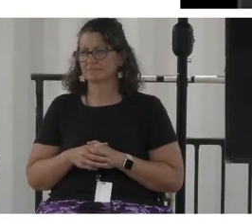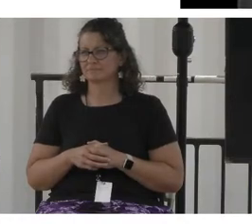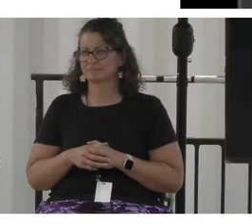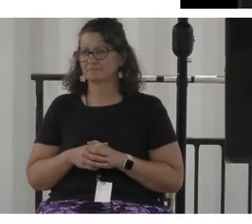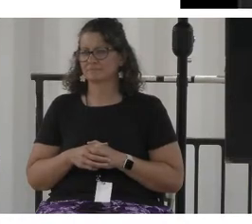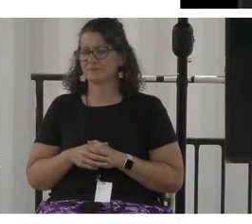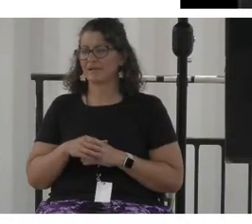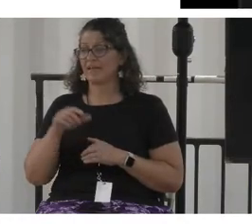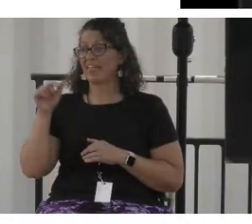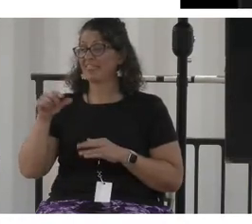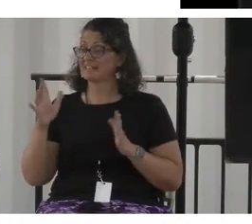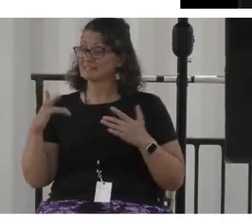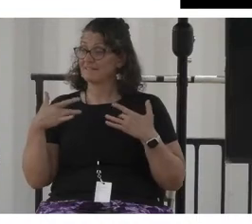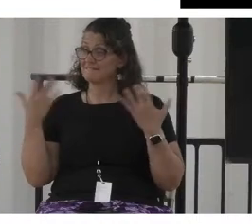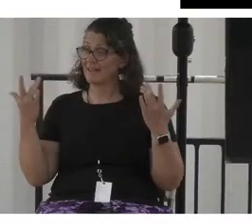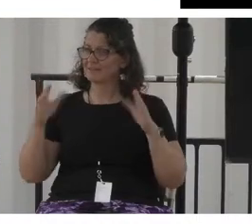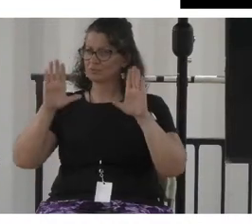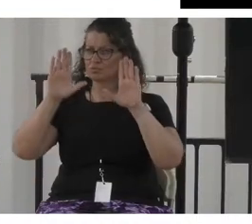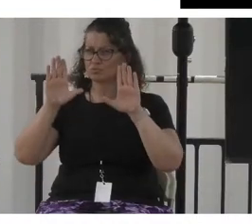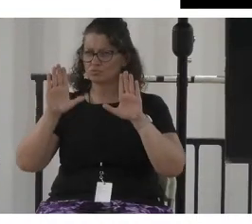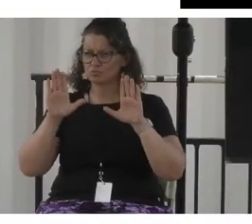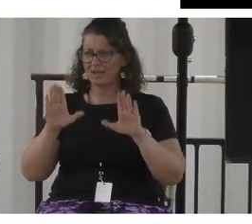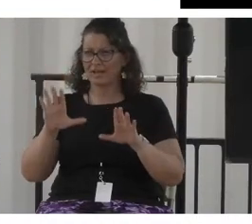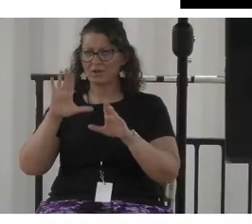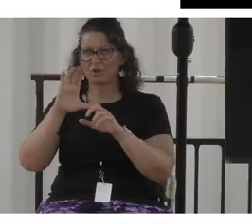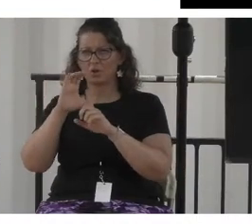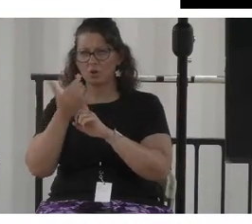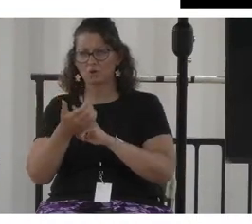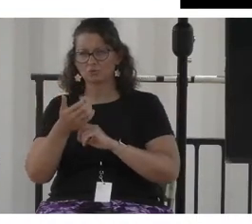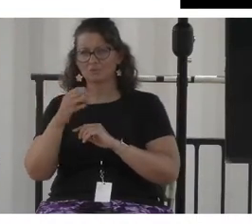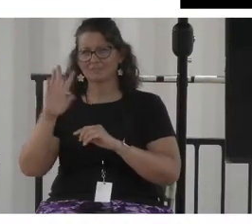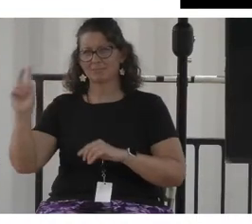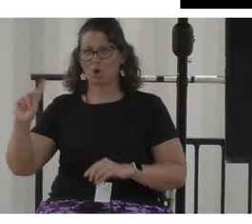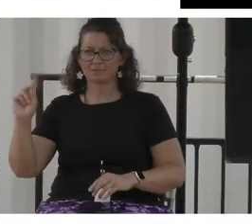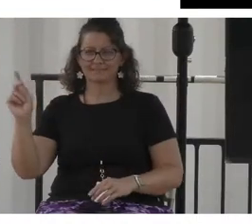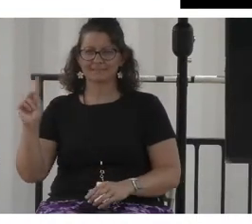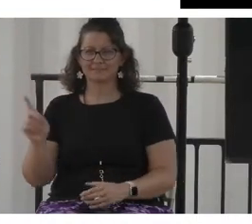This event is a rite of cultural democracy.